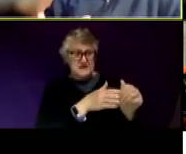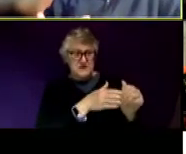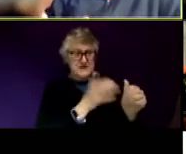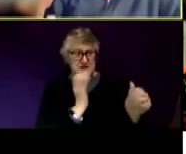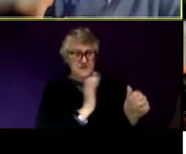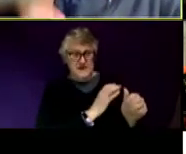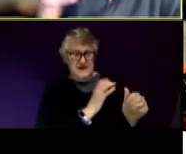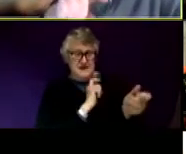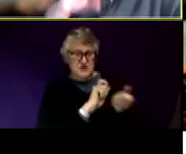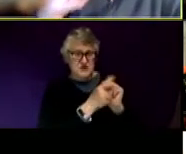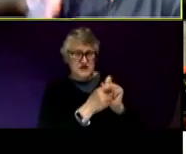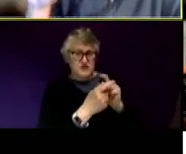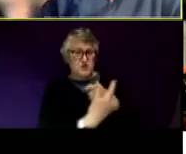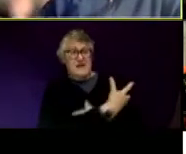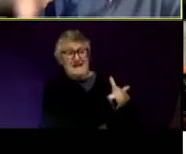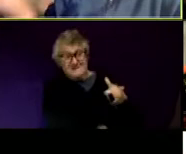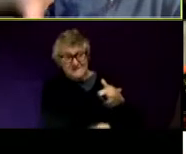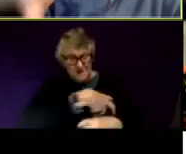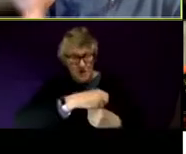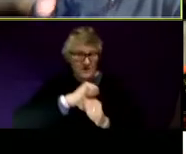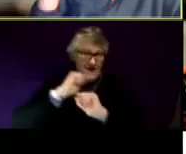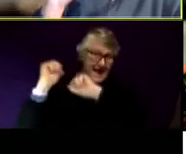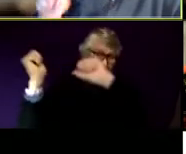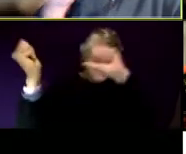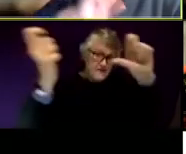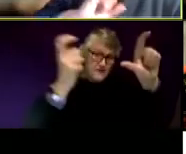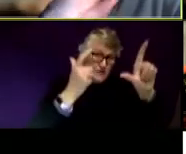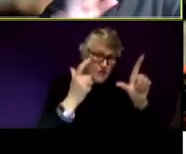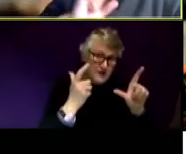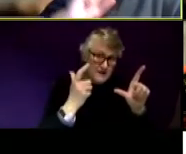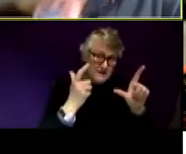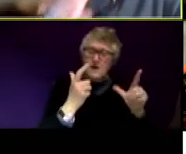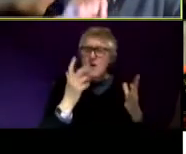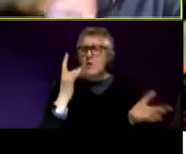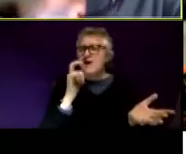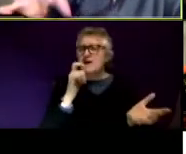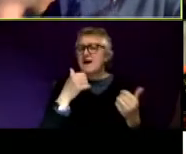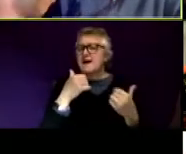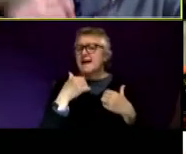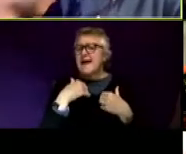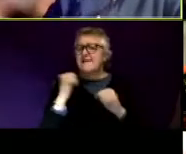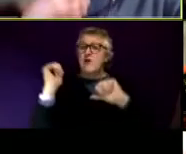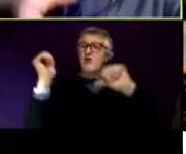as a collective so that every subcommittee also has their